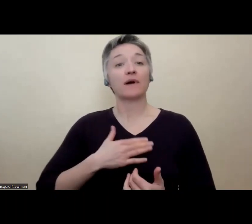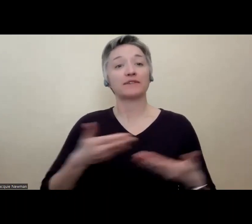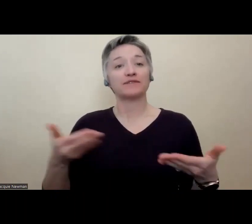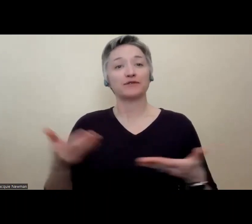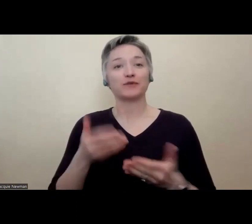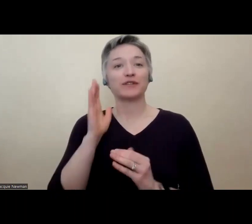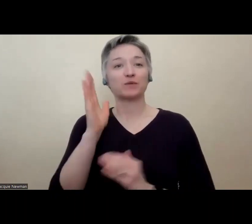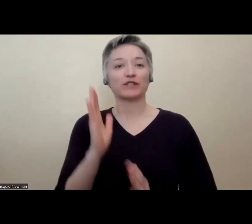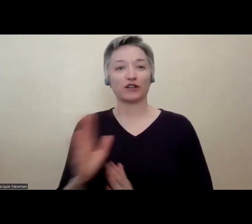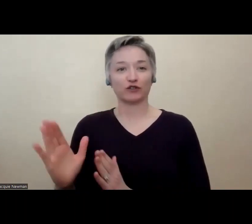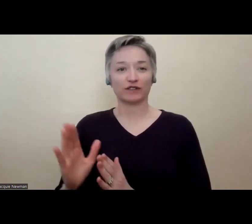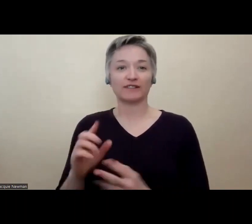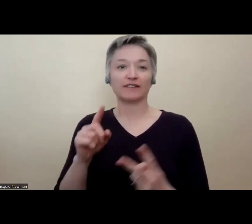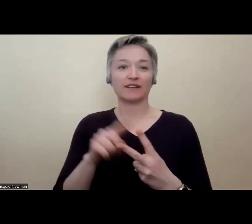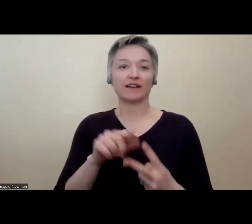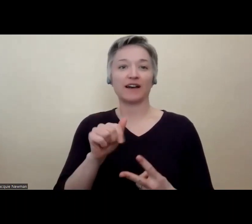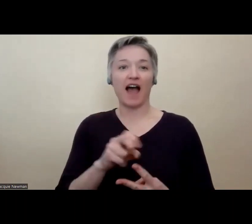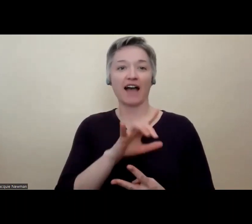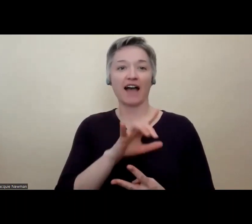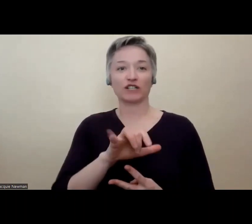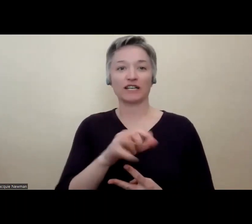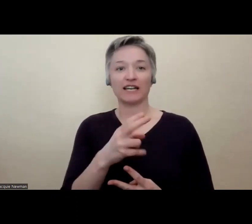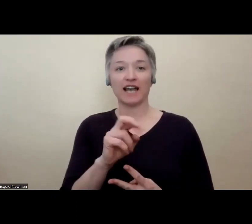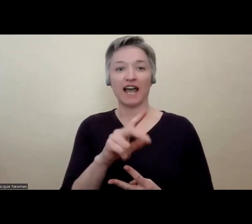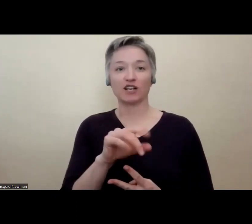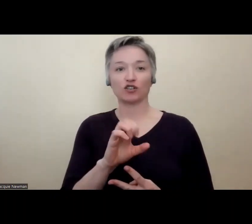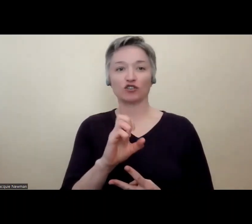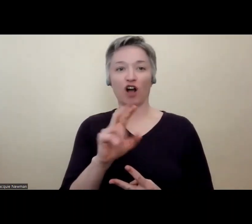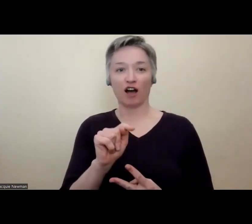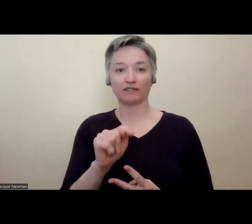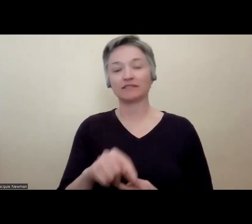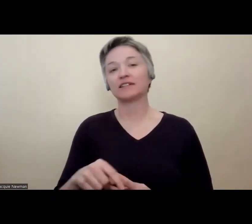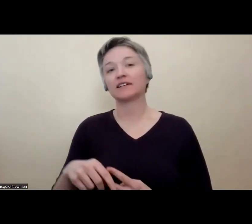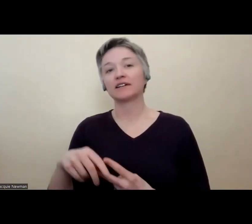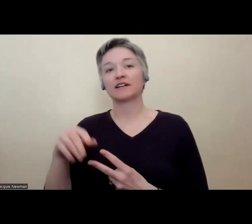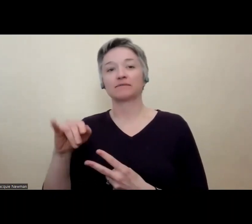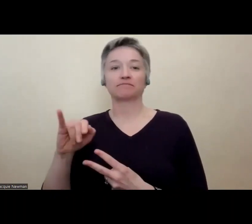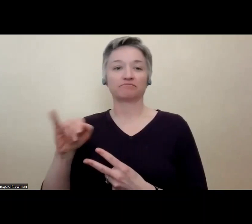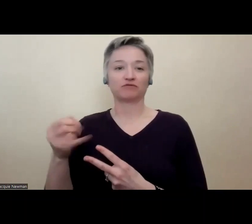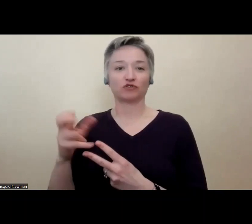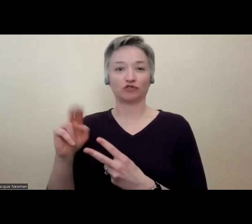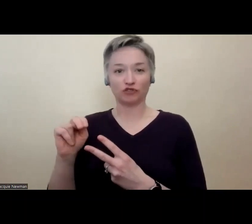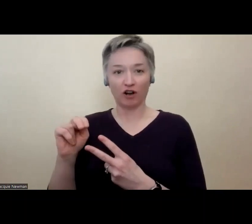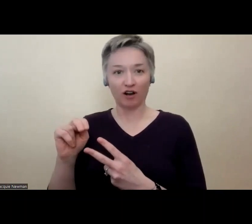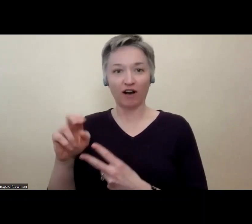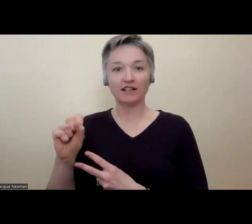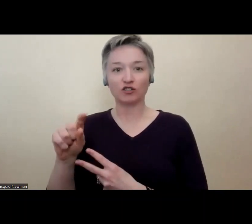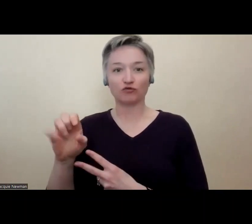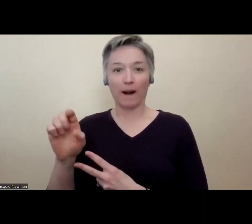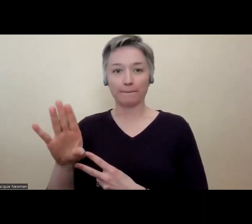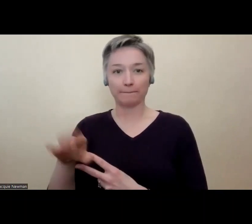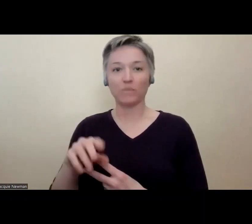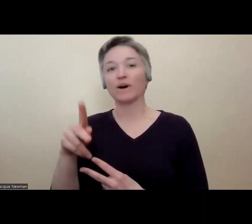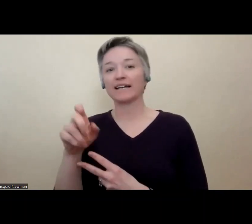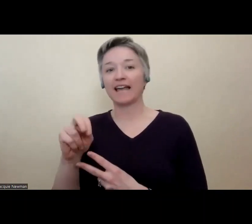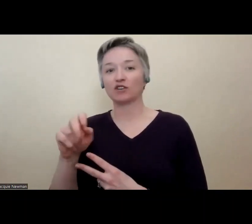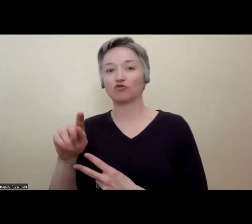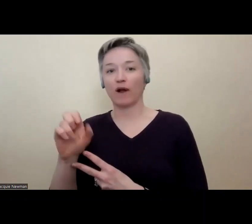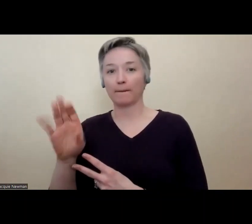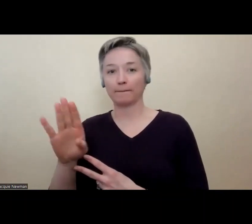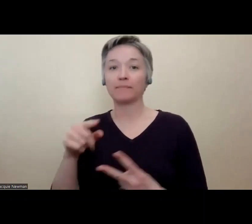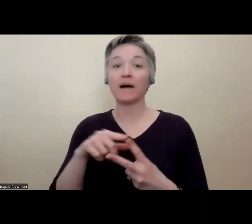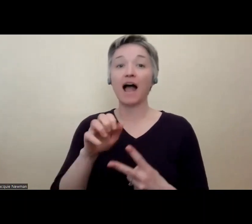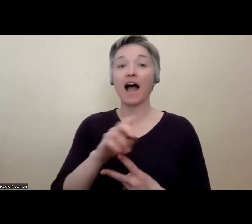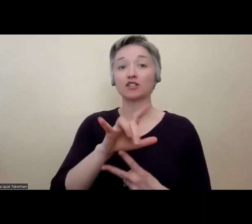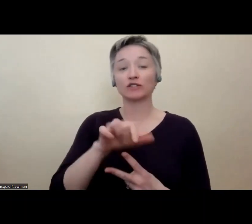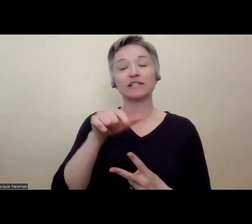presenters, Ashley Hendershot and Ken Streb. Ashley Hendershot is a doctorally prepared nurse practitioner in the